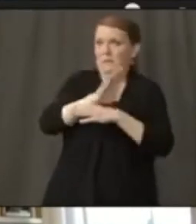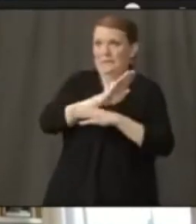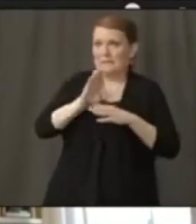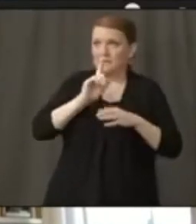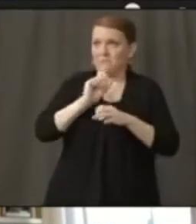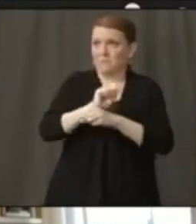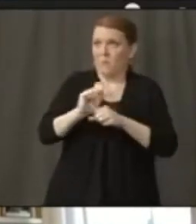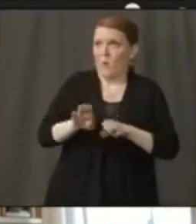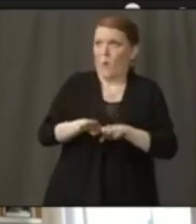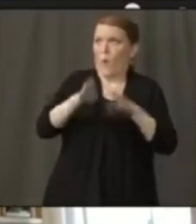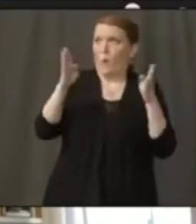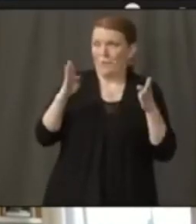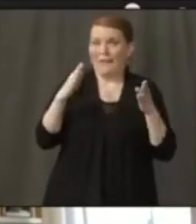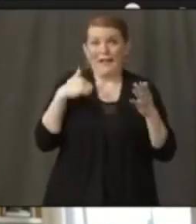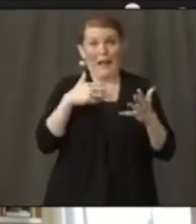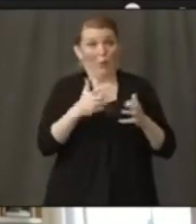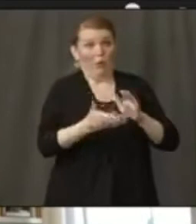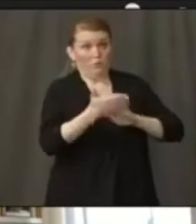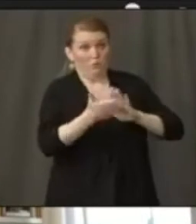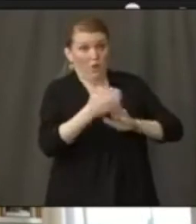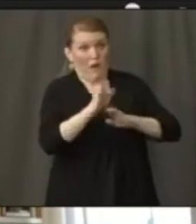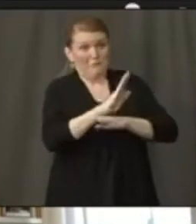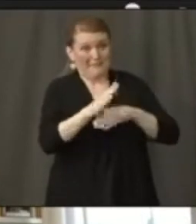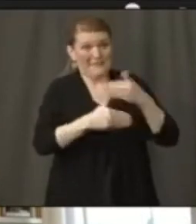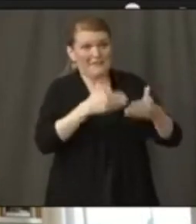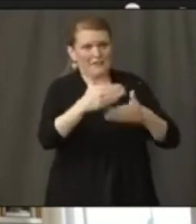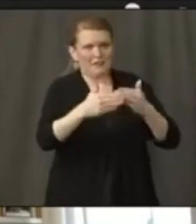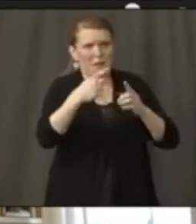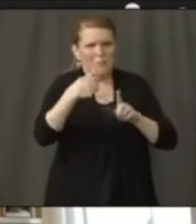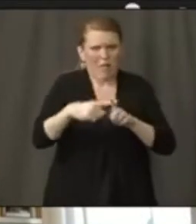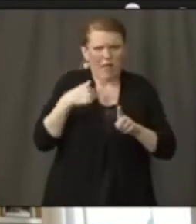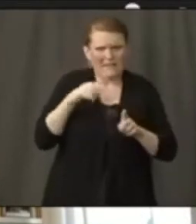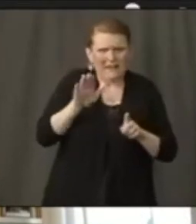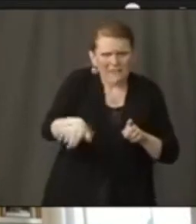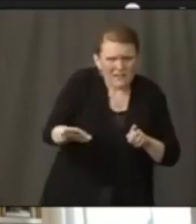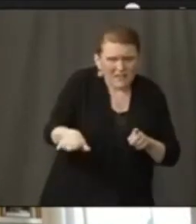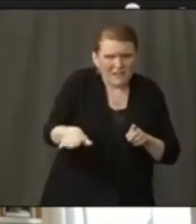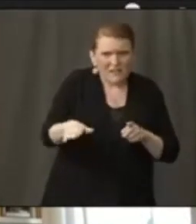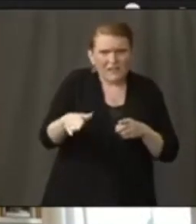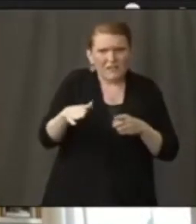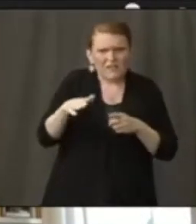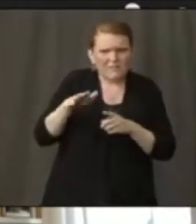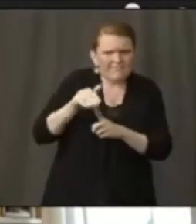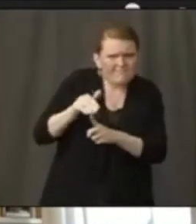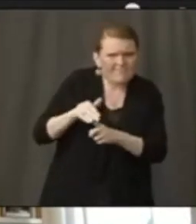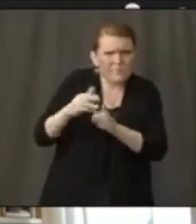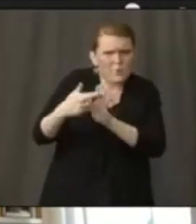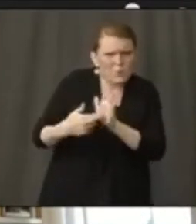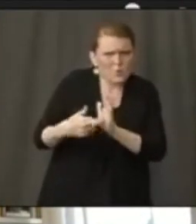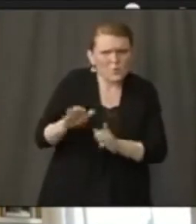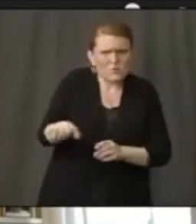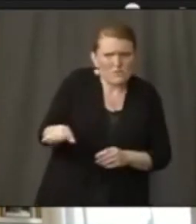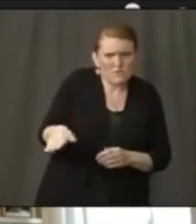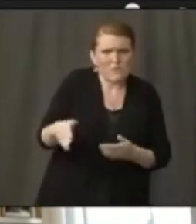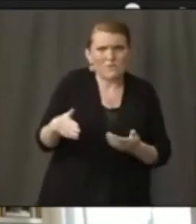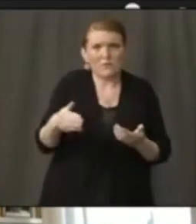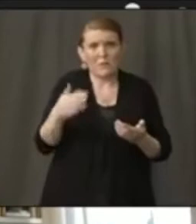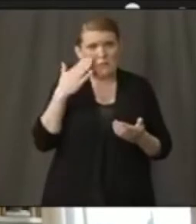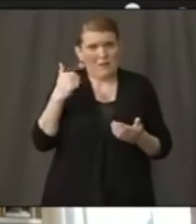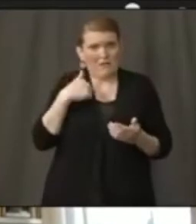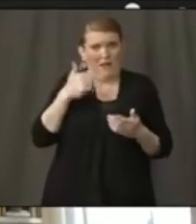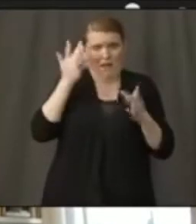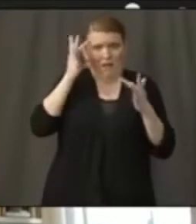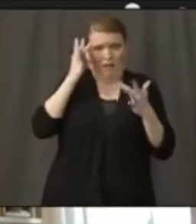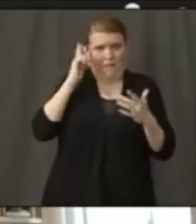now have to be concerned for our employee safety as well as our patrons, and what does that look like for us? I had a business